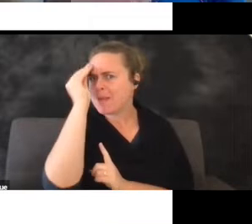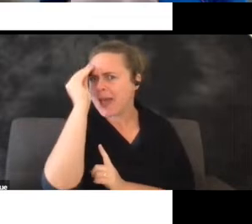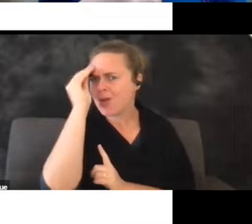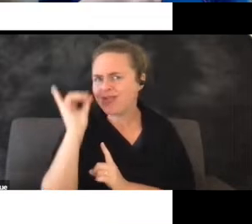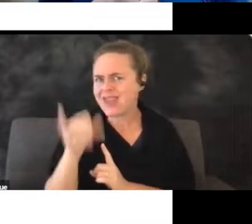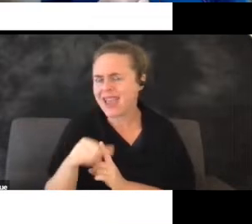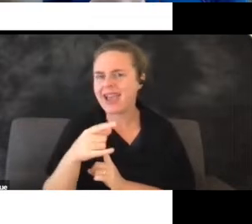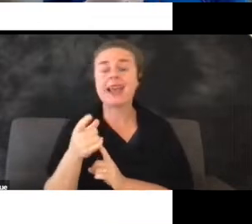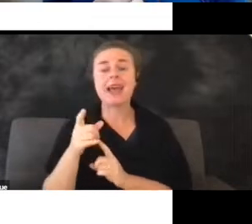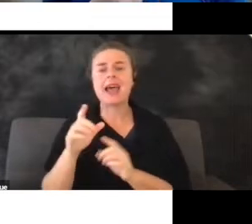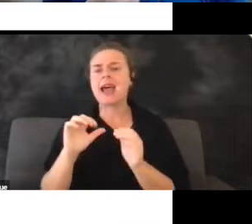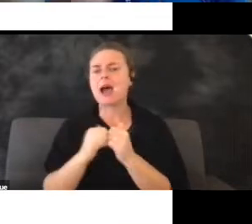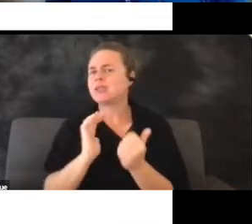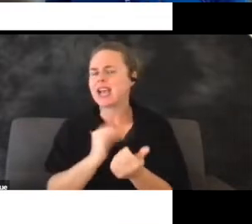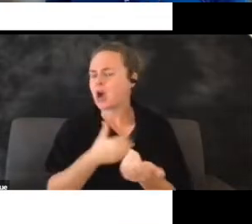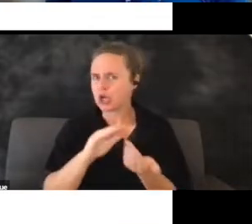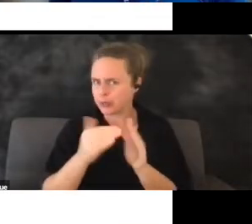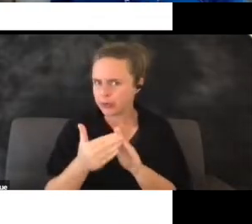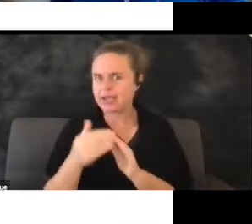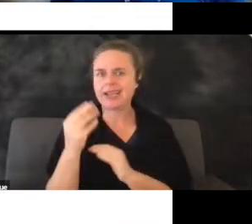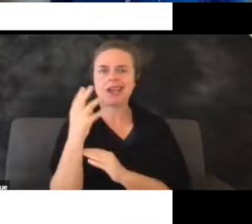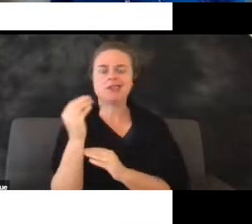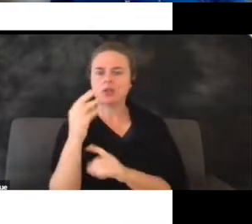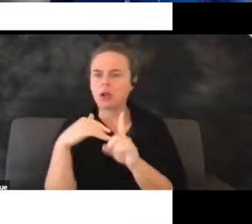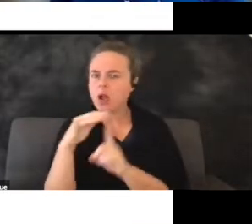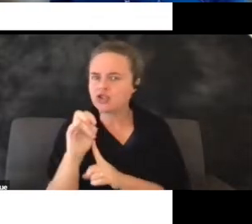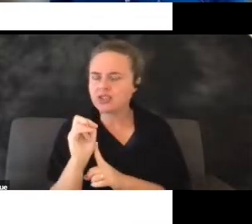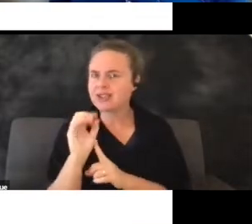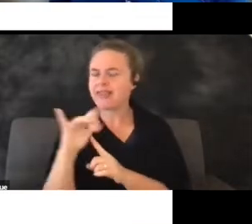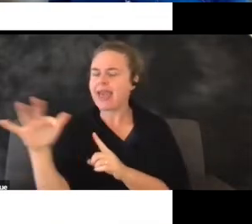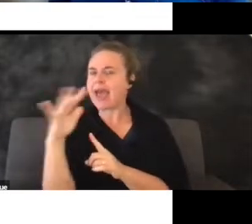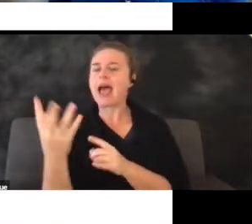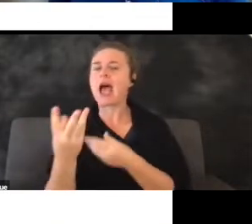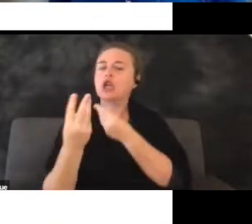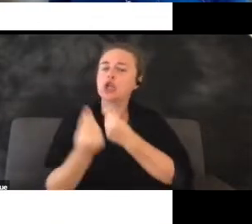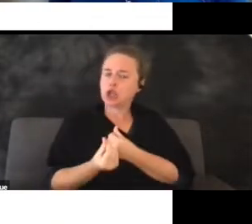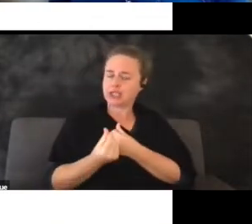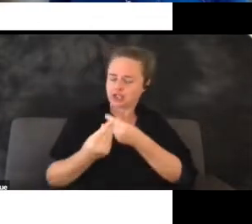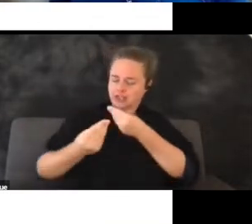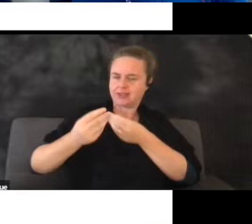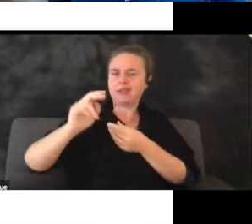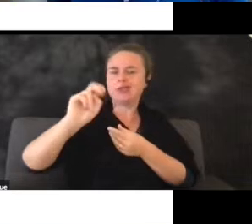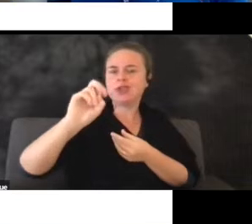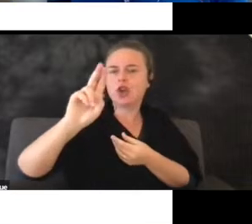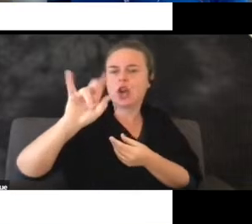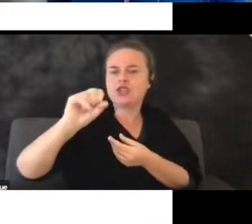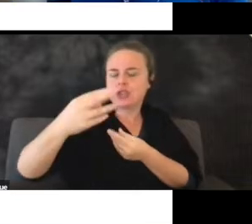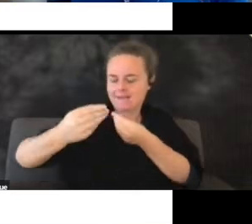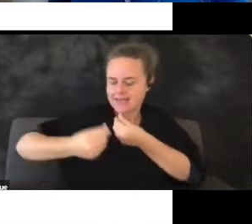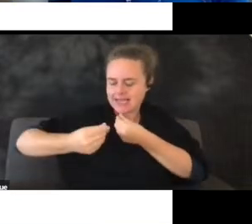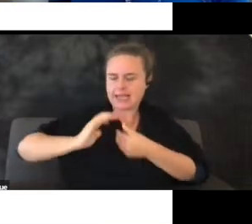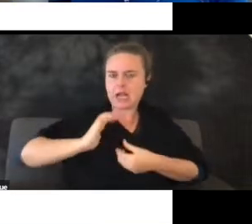our community's external condition nourish our internal conditions? How does our community's external